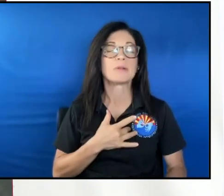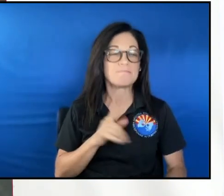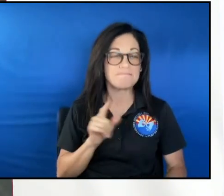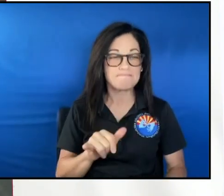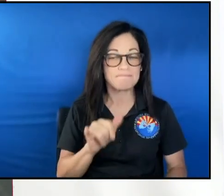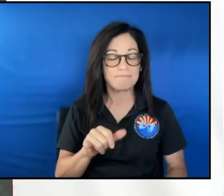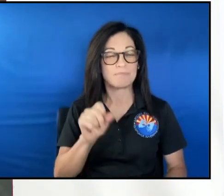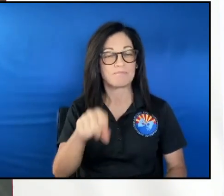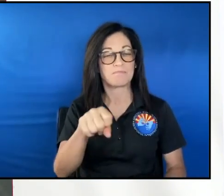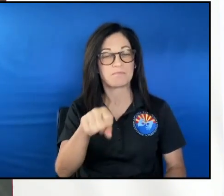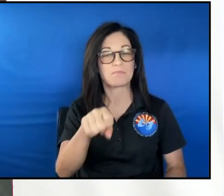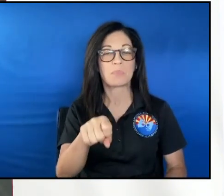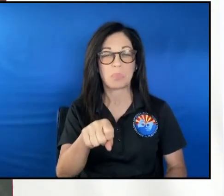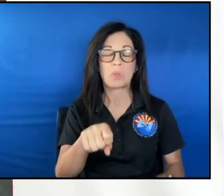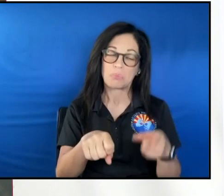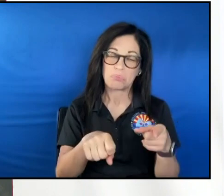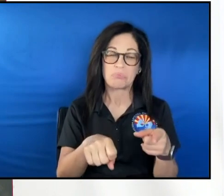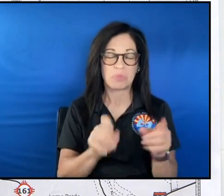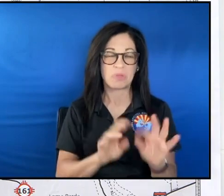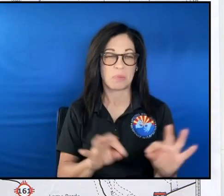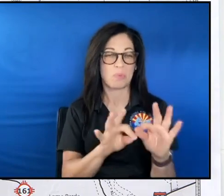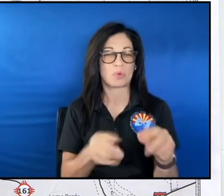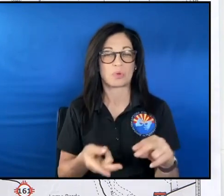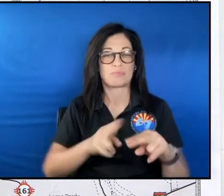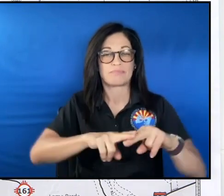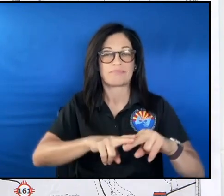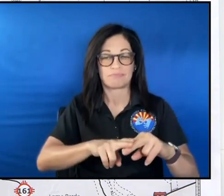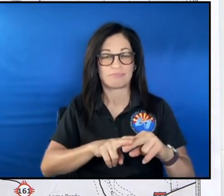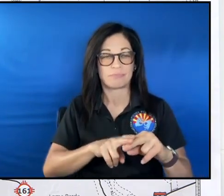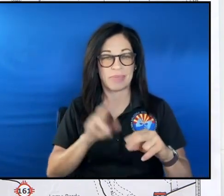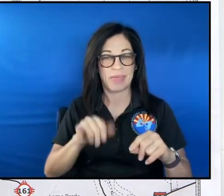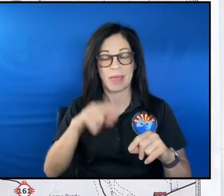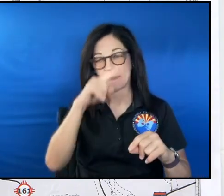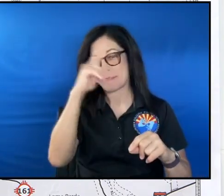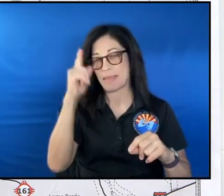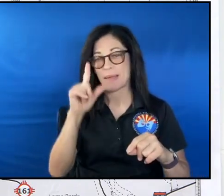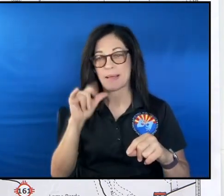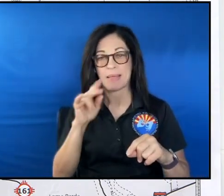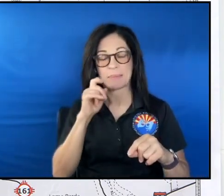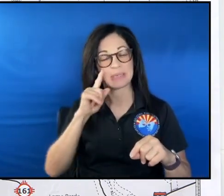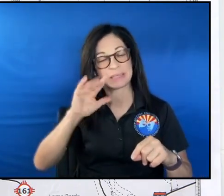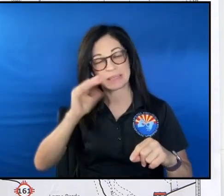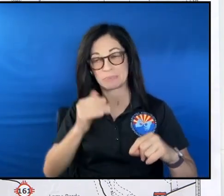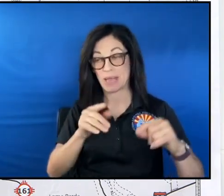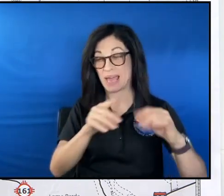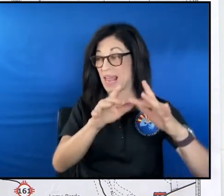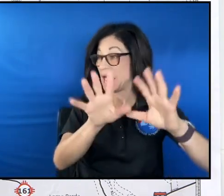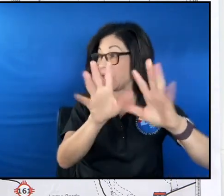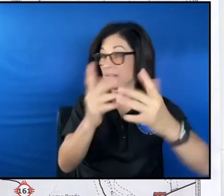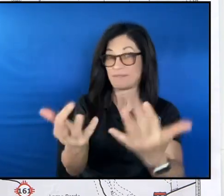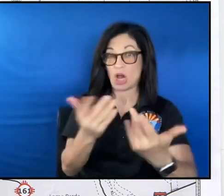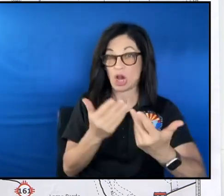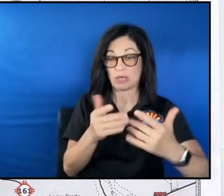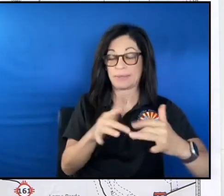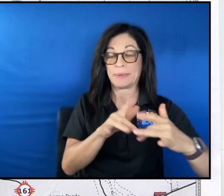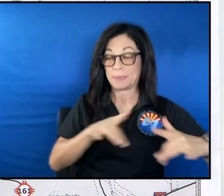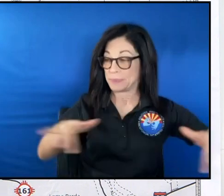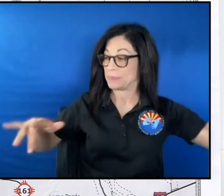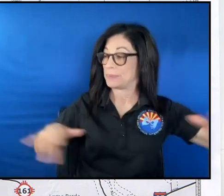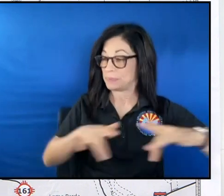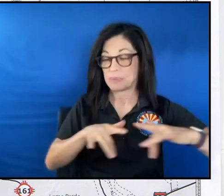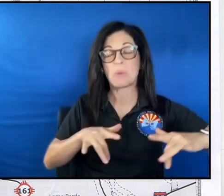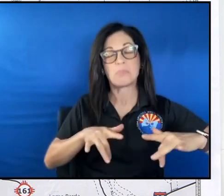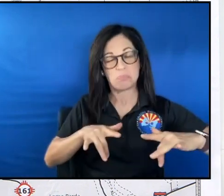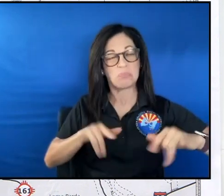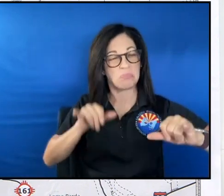there was a need to add some containment there because it had not, the edge seemed to be secure. And that's something that